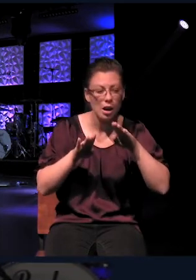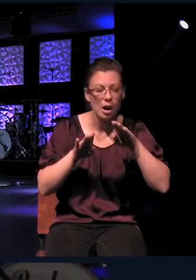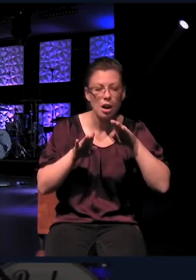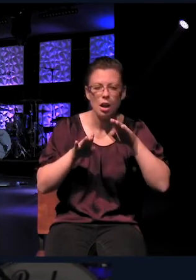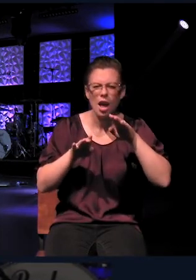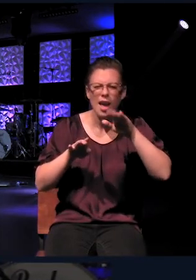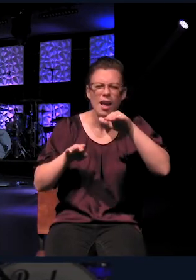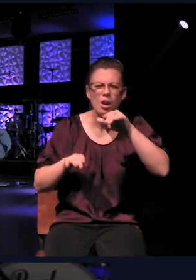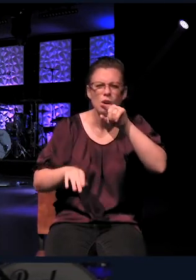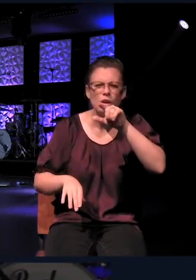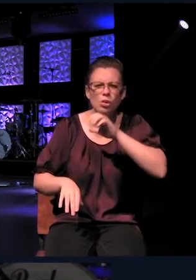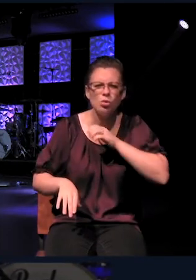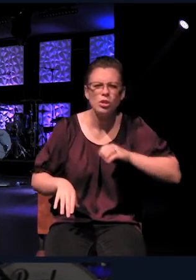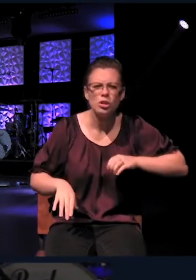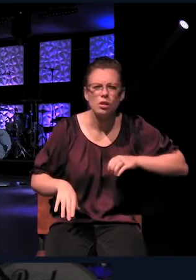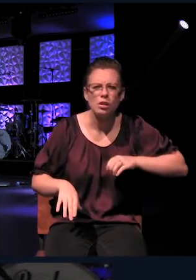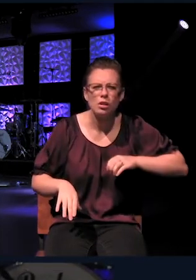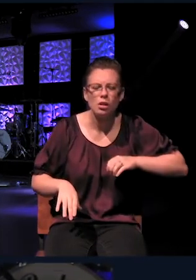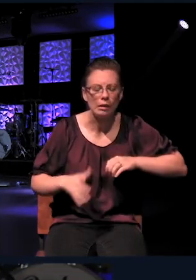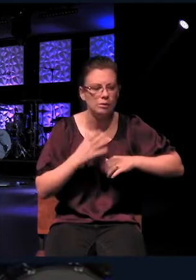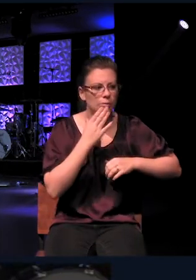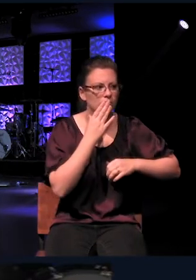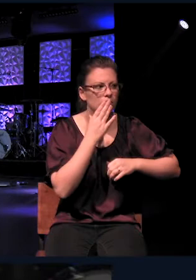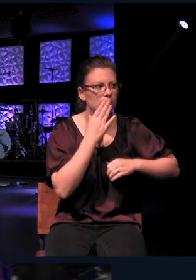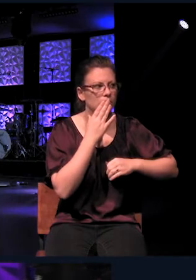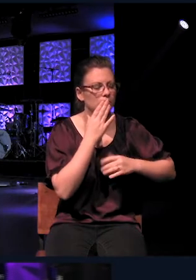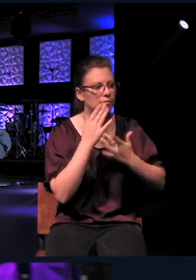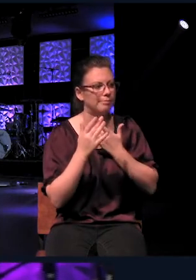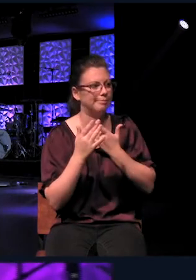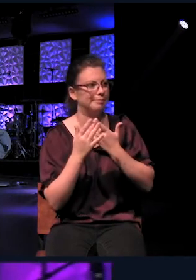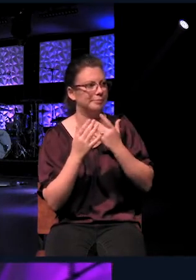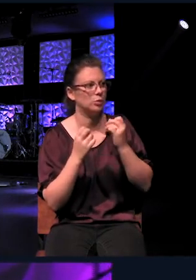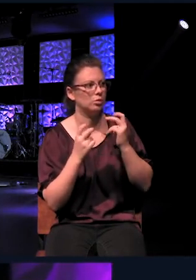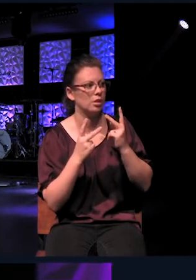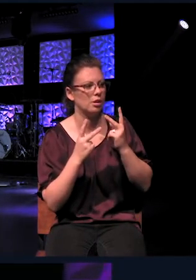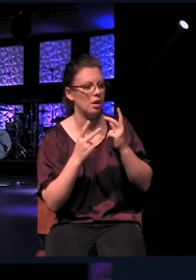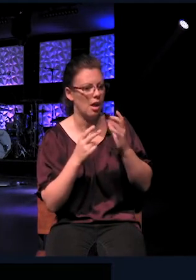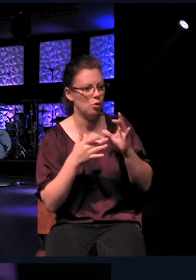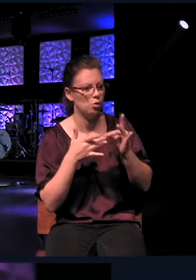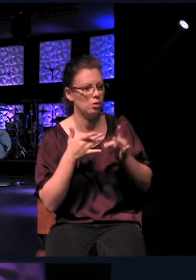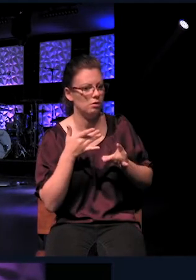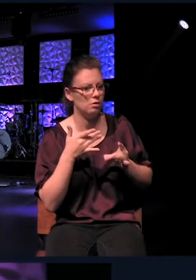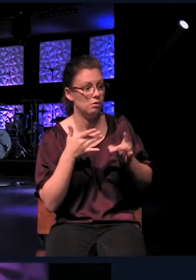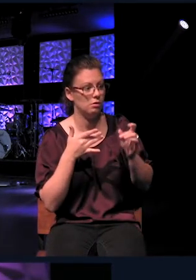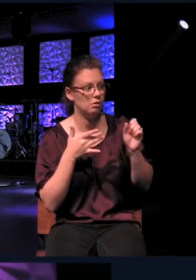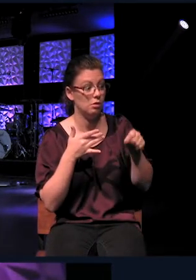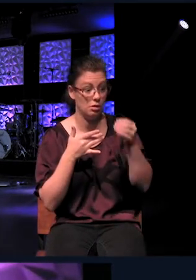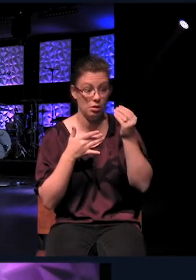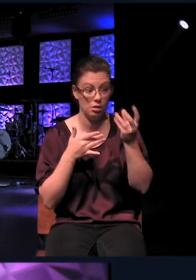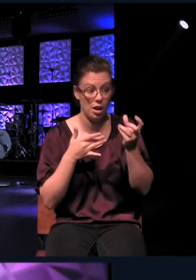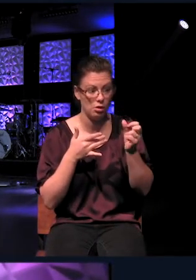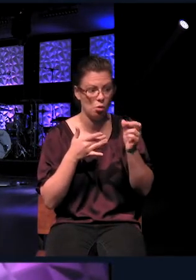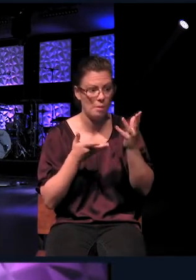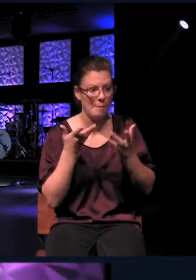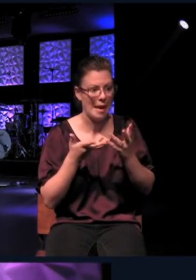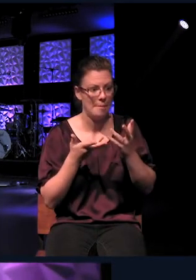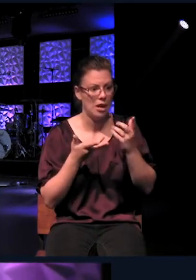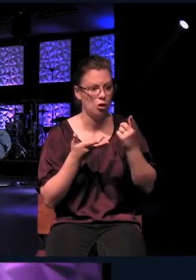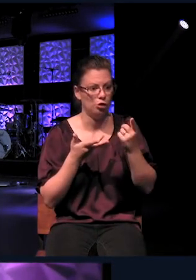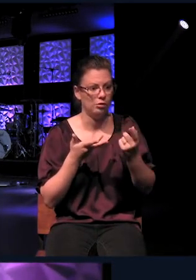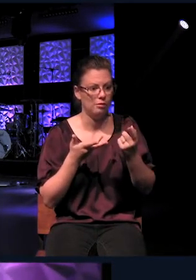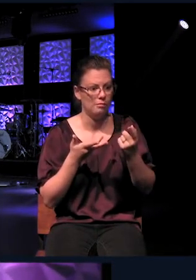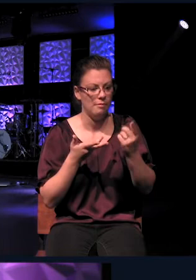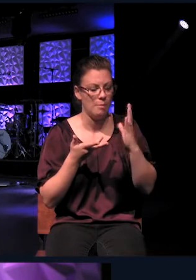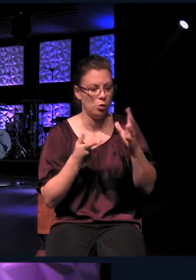Christian? And I'm like, okay, what do I do here? I have a choice. I can say yes, or this could be a trap. I don't know what's going to happen.